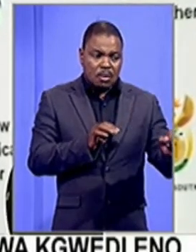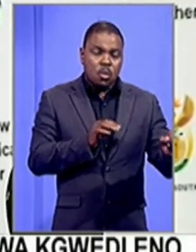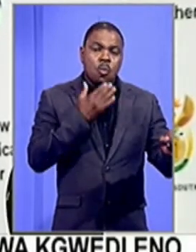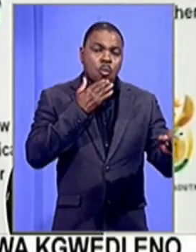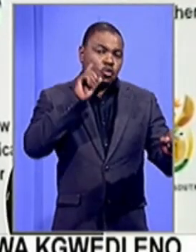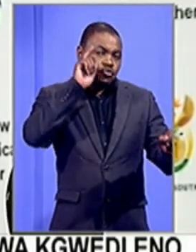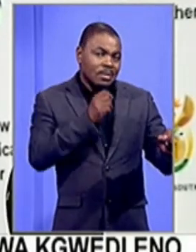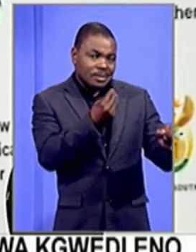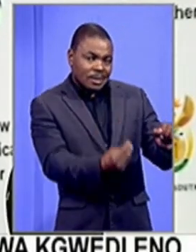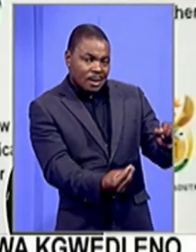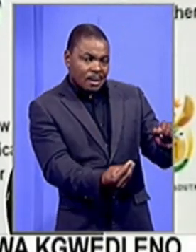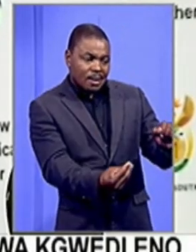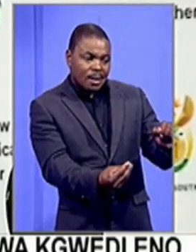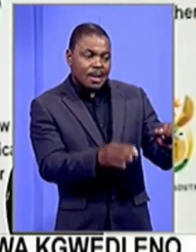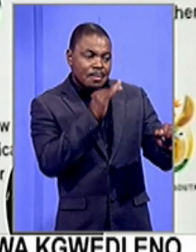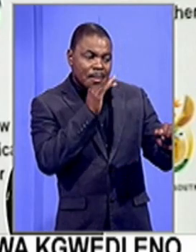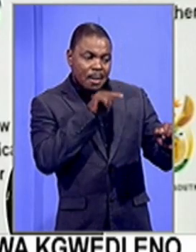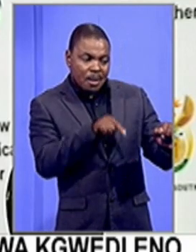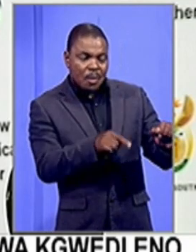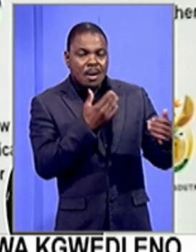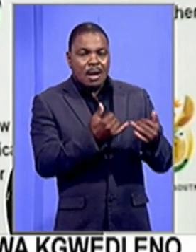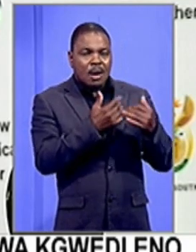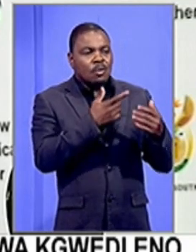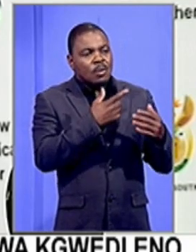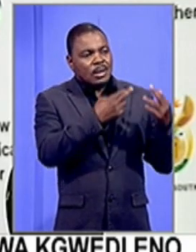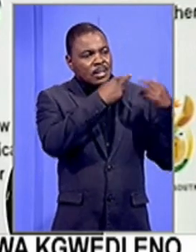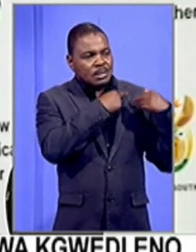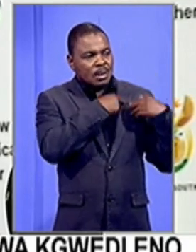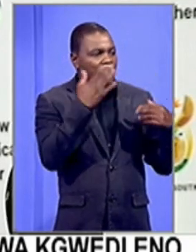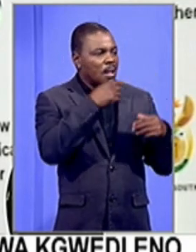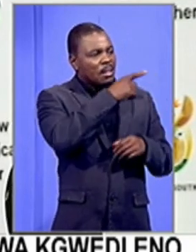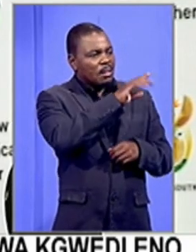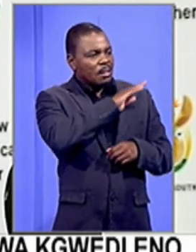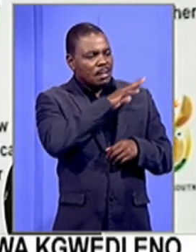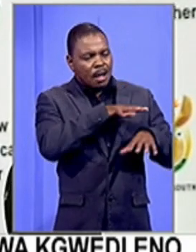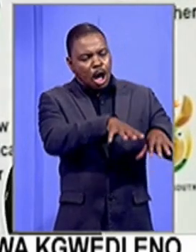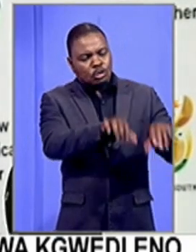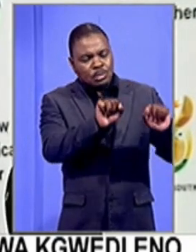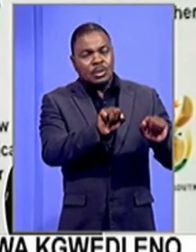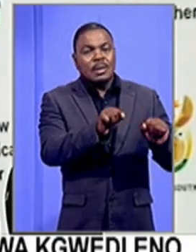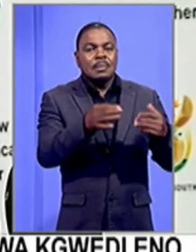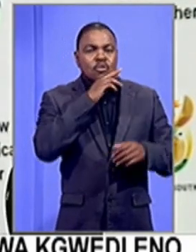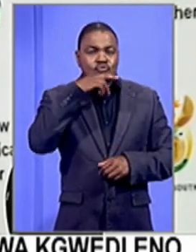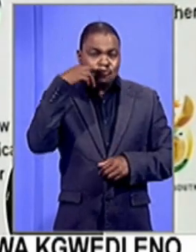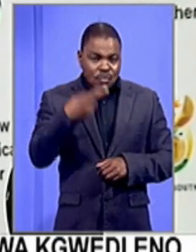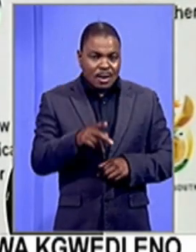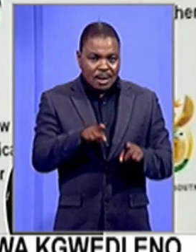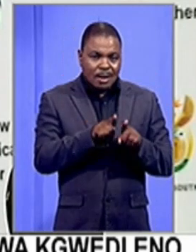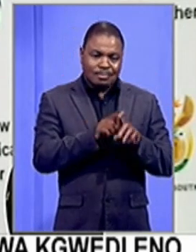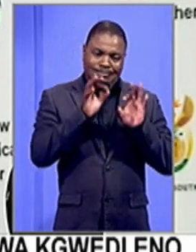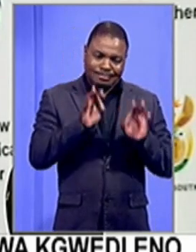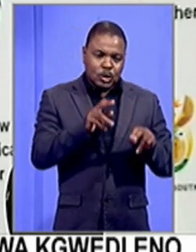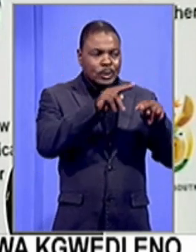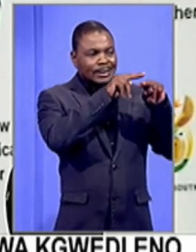grandchild who then became the responsibility and was adopted by the military really became now a proper